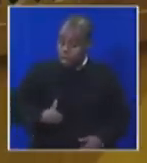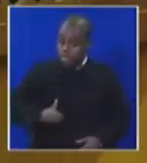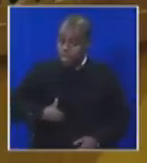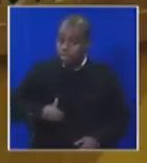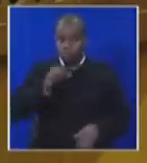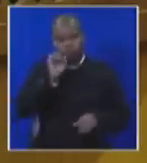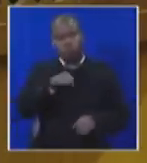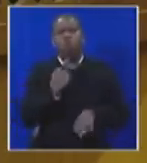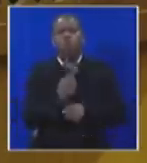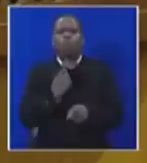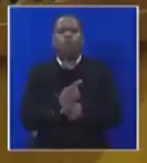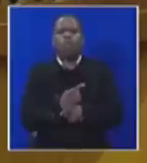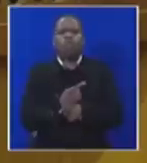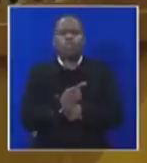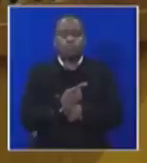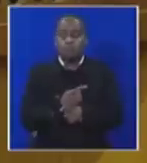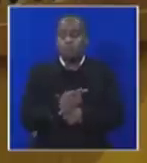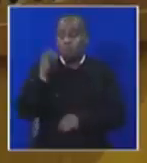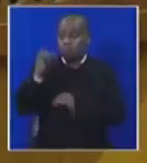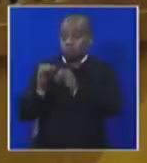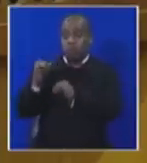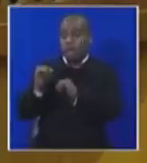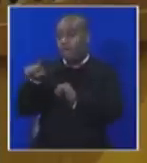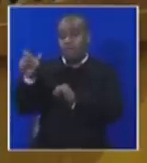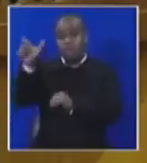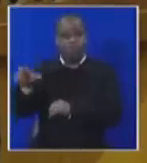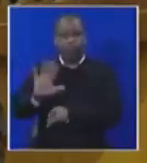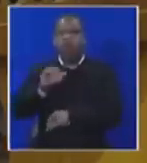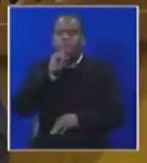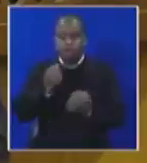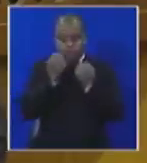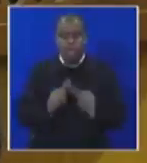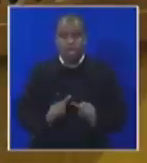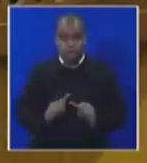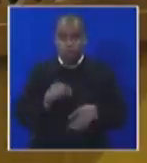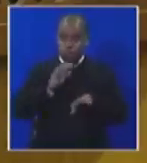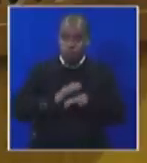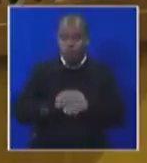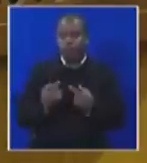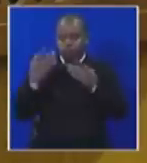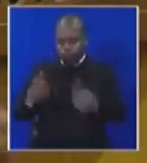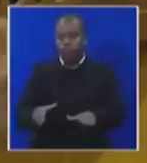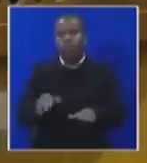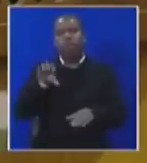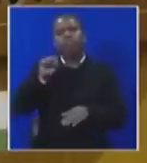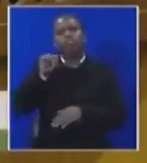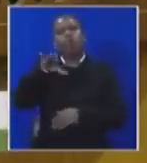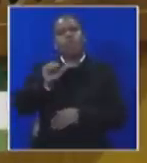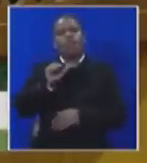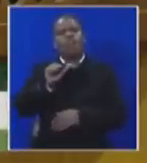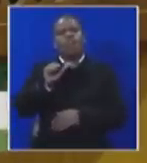chicanery, he has no one to blame but himself for having to present his State of the Nation address from